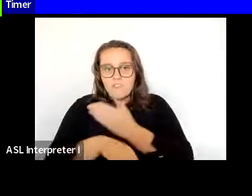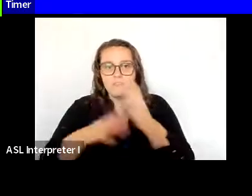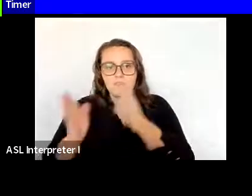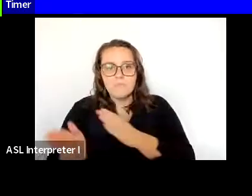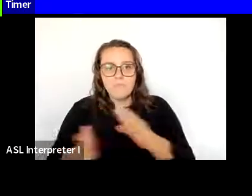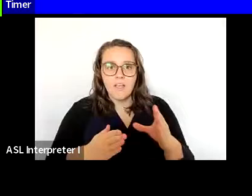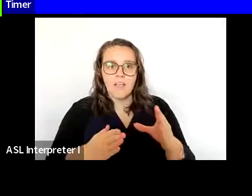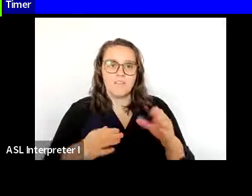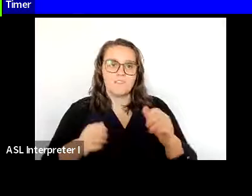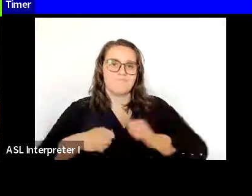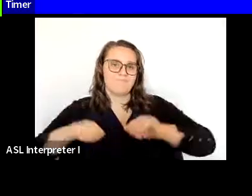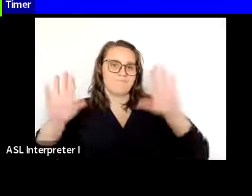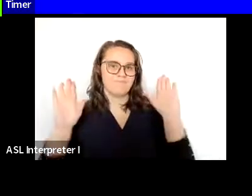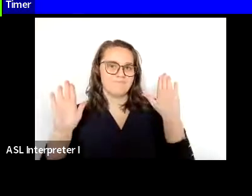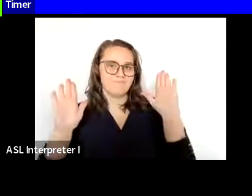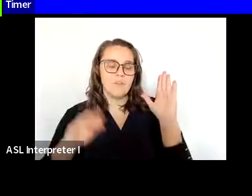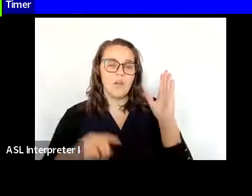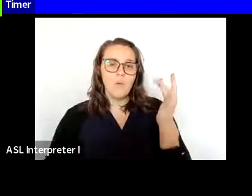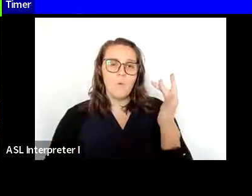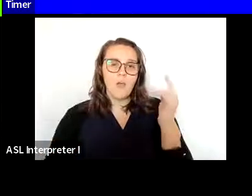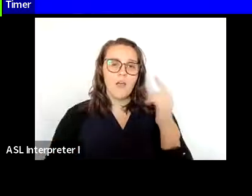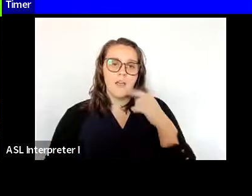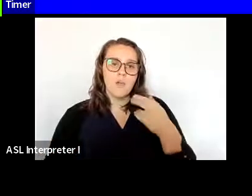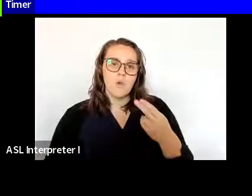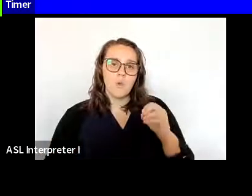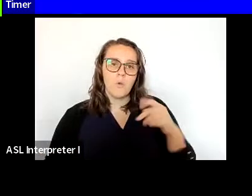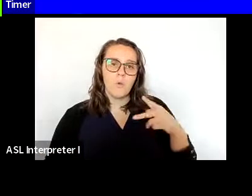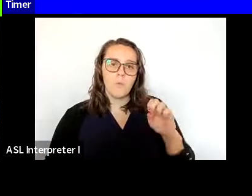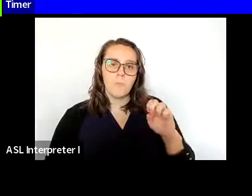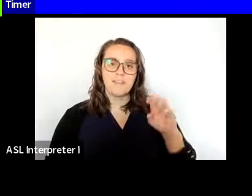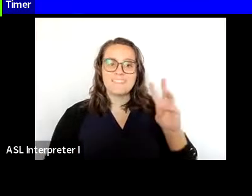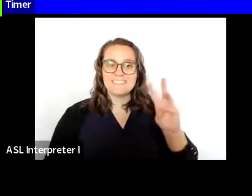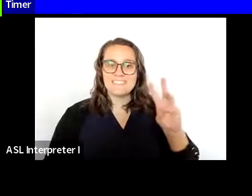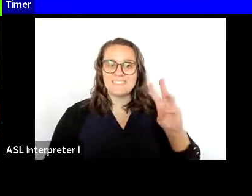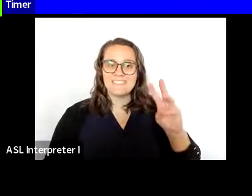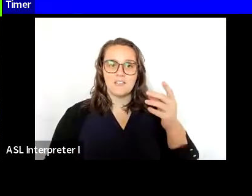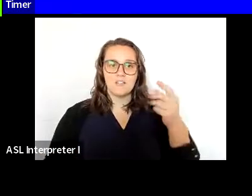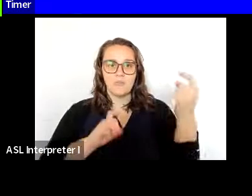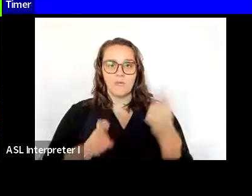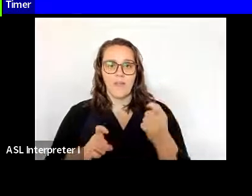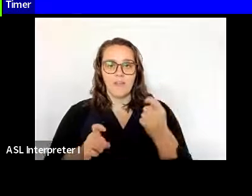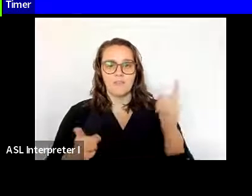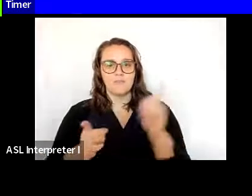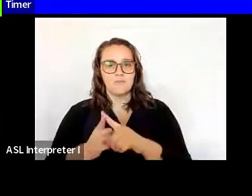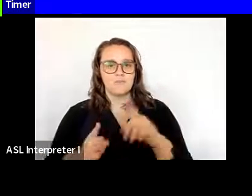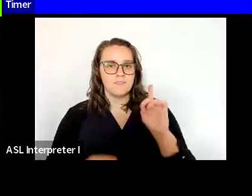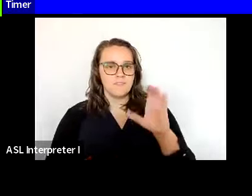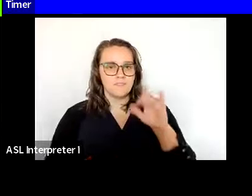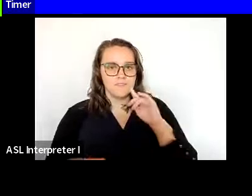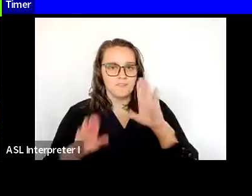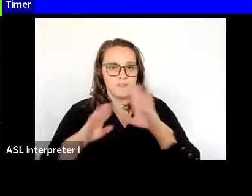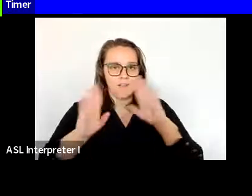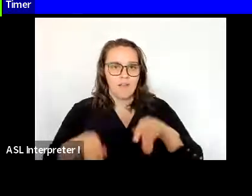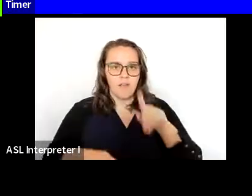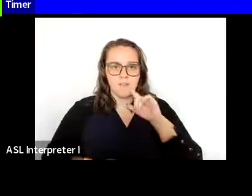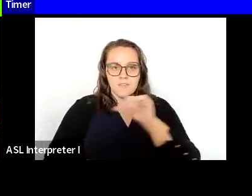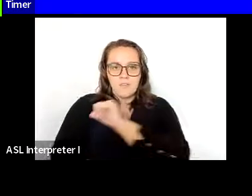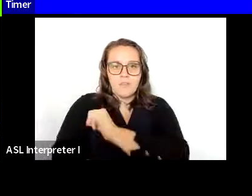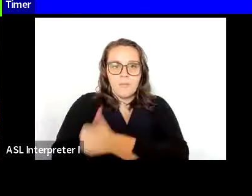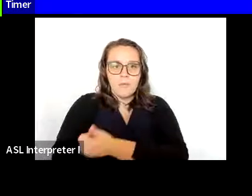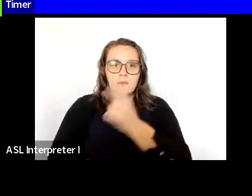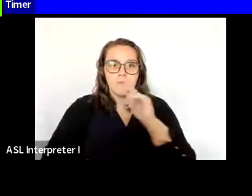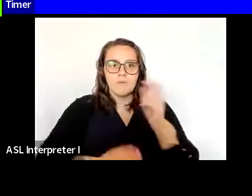were abandoned when a Hope 6 grant was awarded to the DC Housing Authority to replace Ellen Wilson with